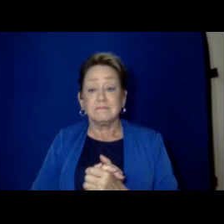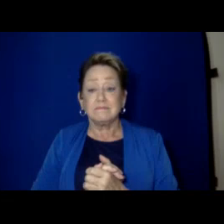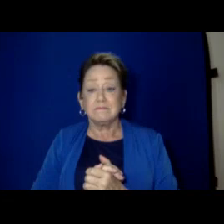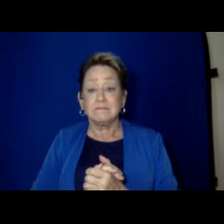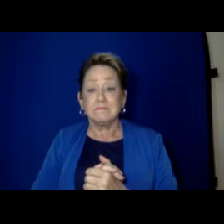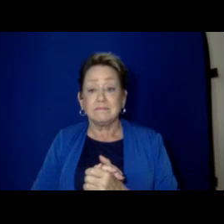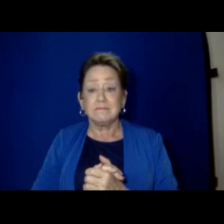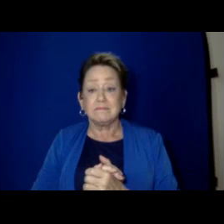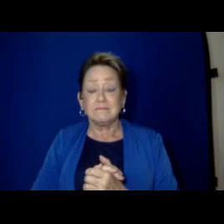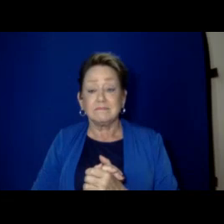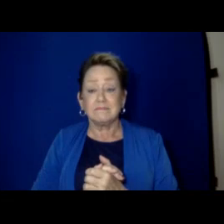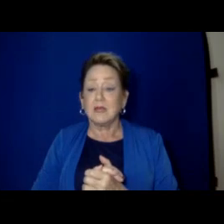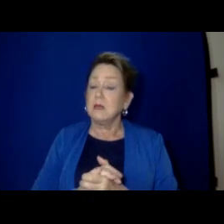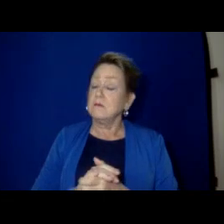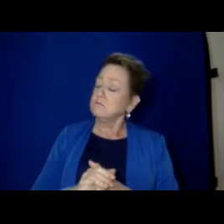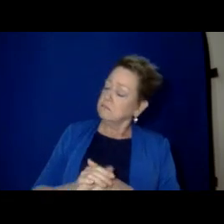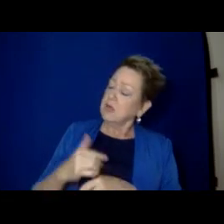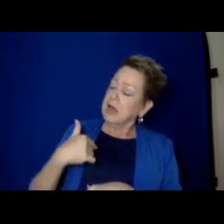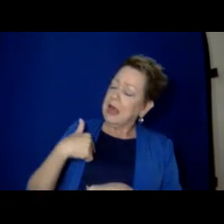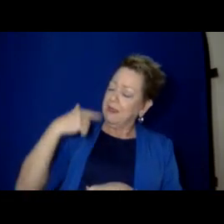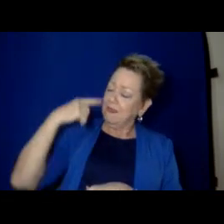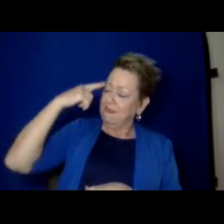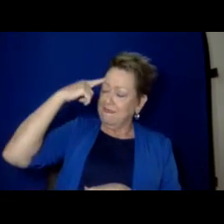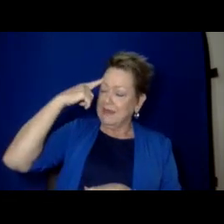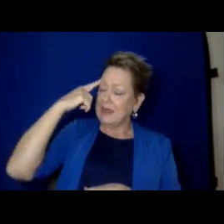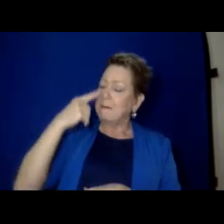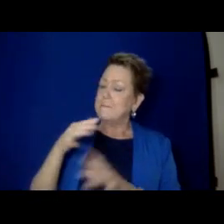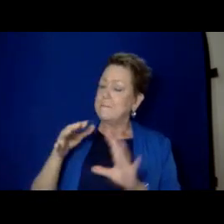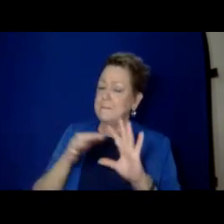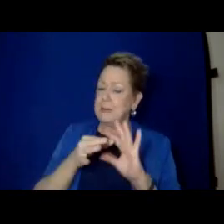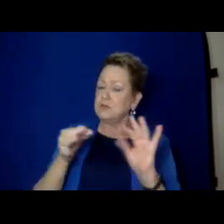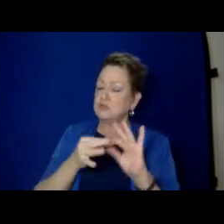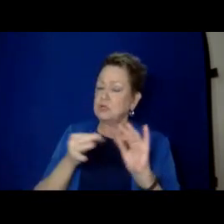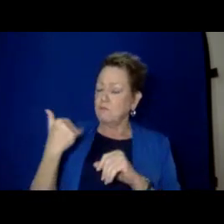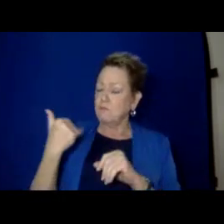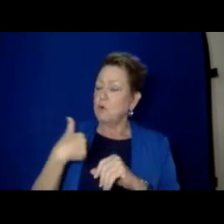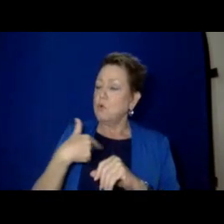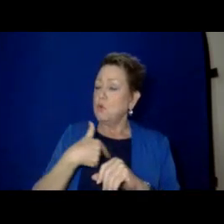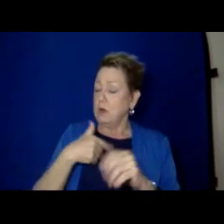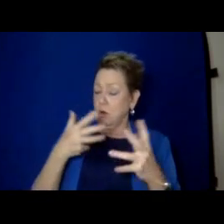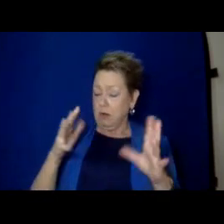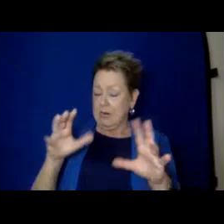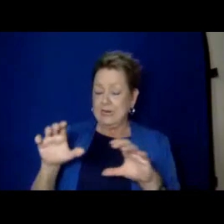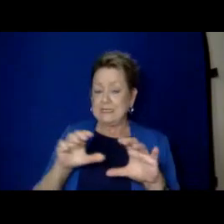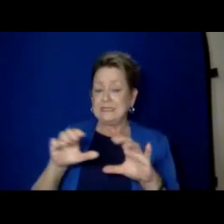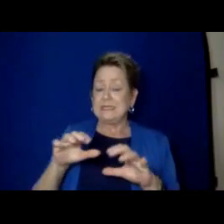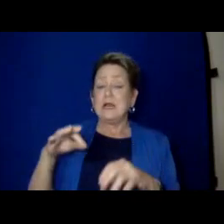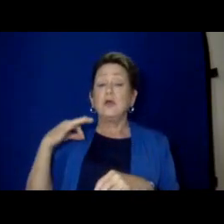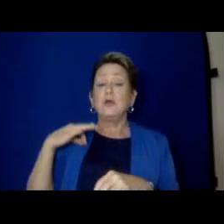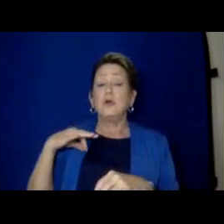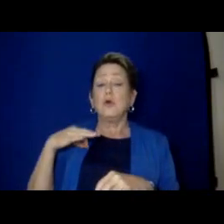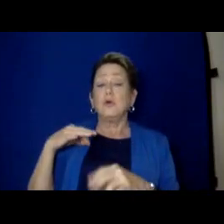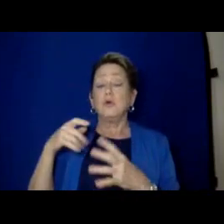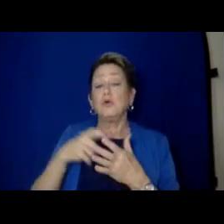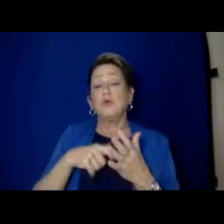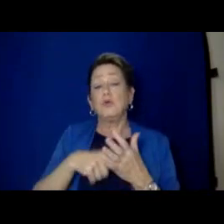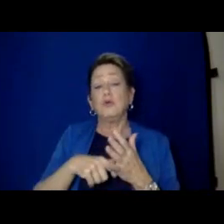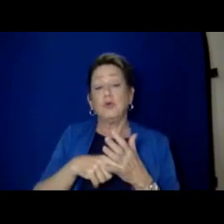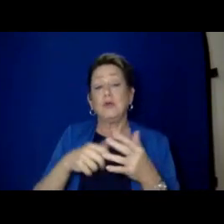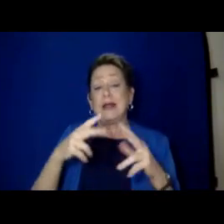Well, as we do, and I think was mentioned previously, we do a cost benefit analysis and ensure that